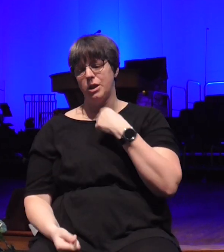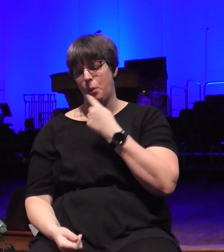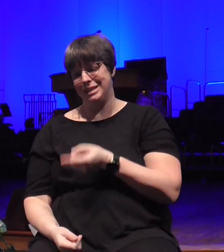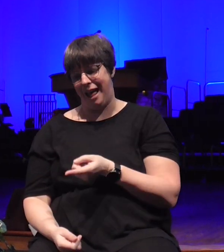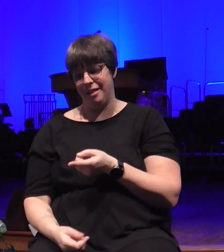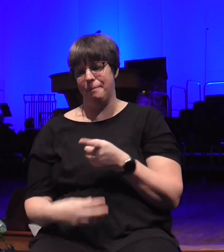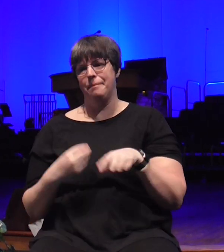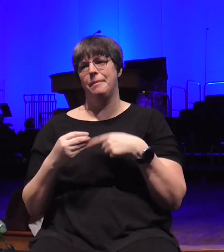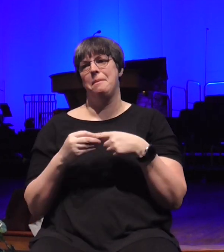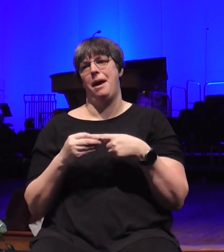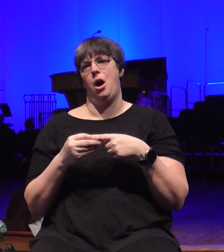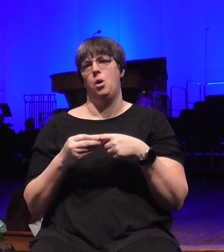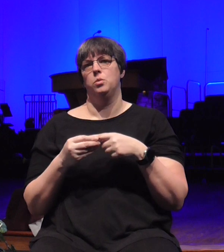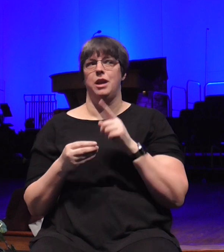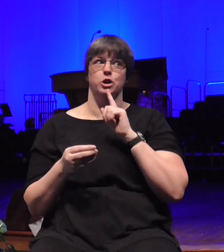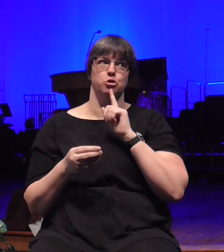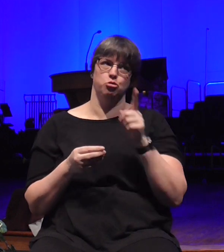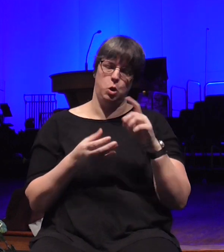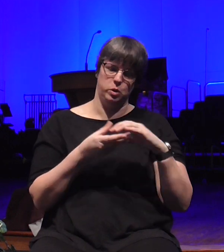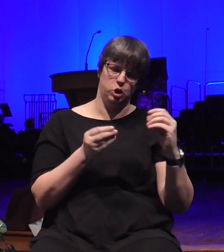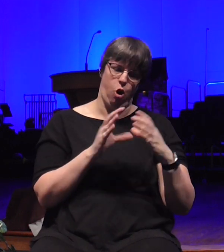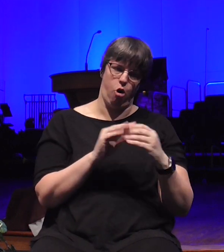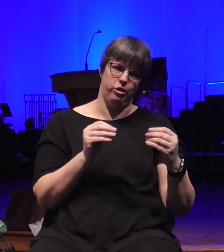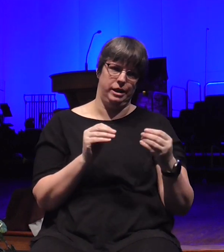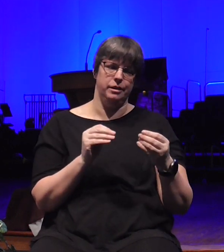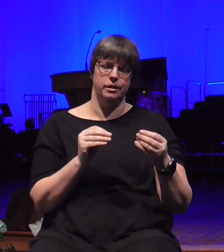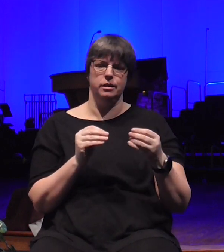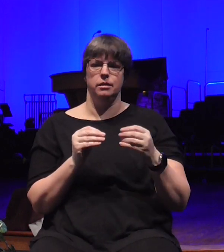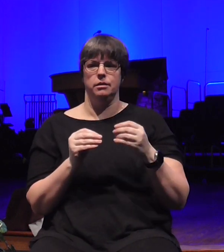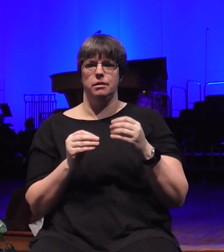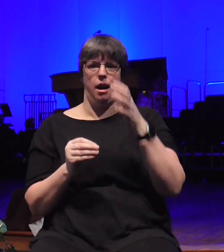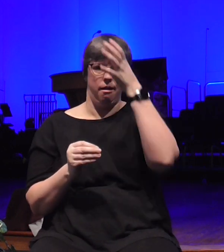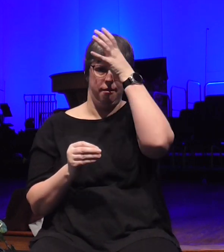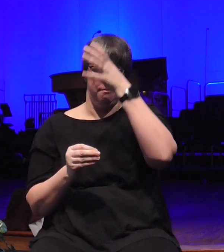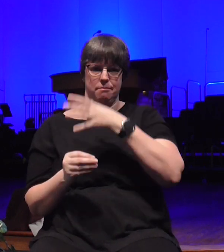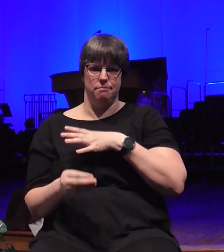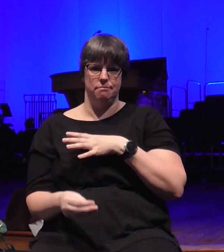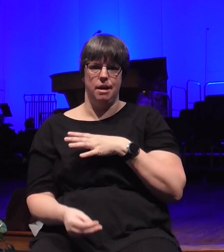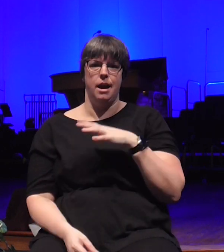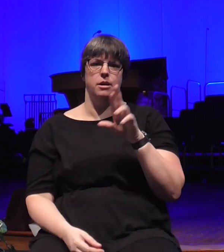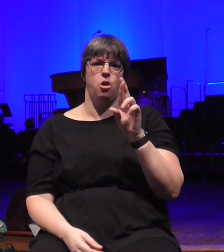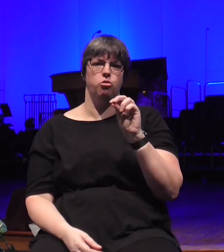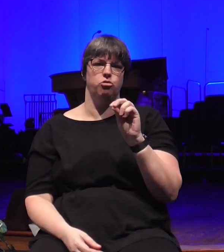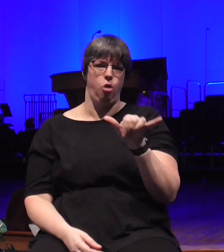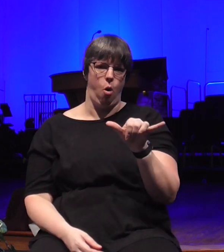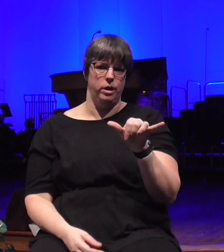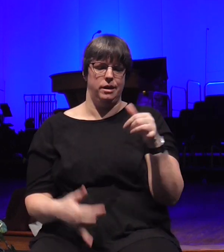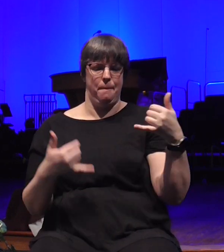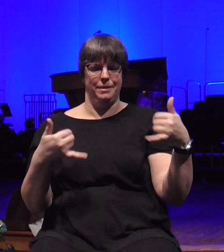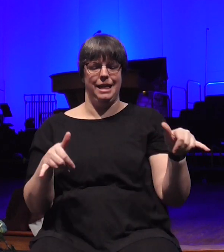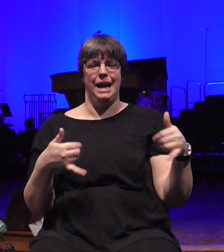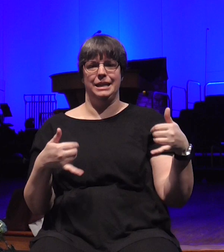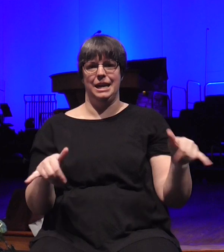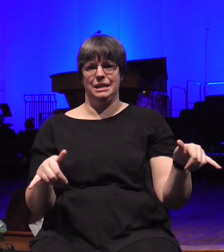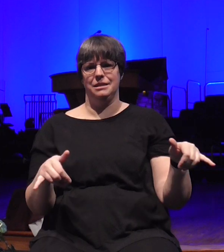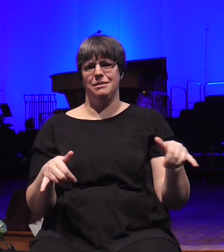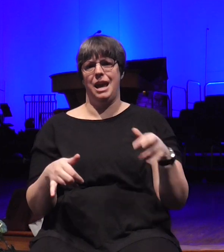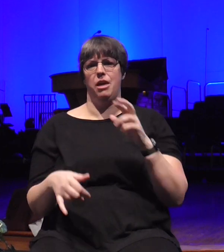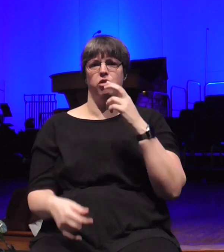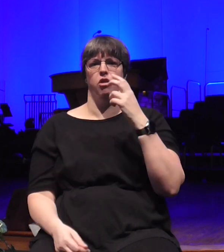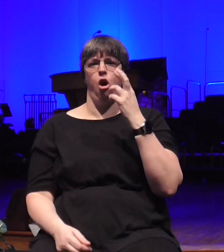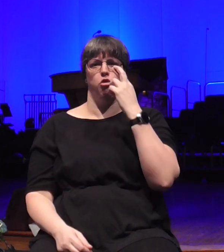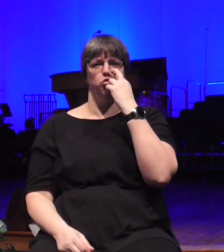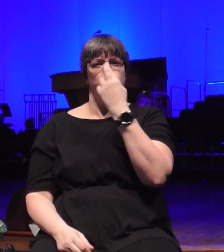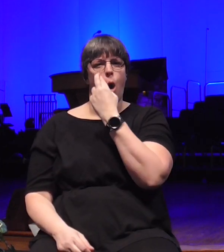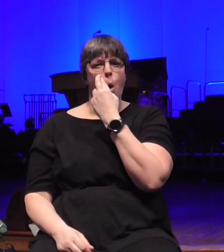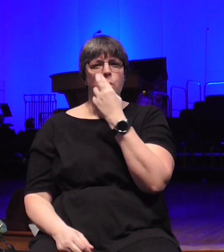a story, a true story I've shared many times before, about a guy named Roy Reagles, playing in a college Rose Bowl football game. The other